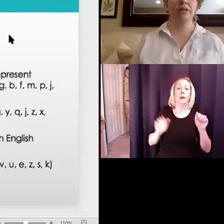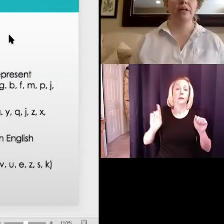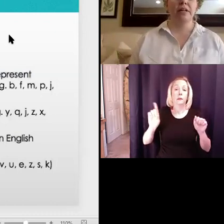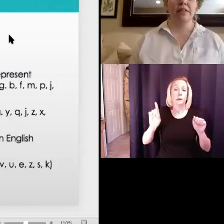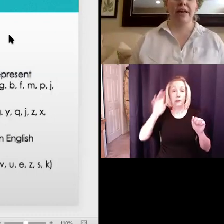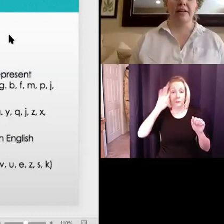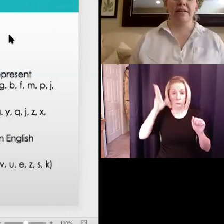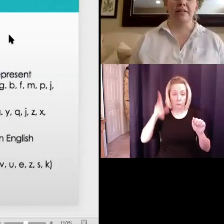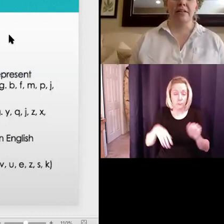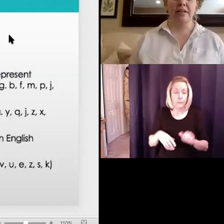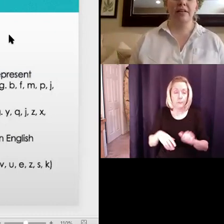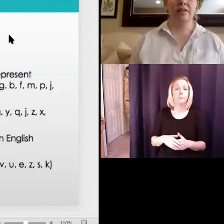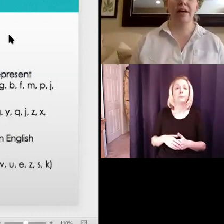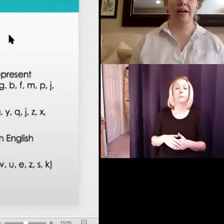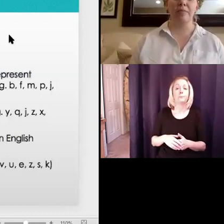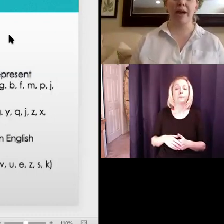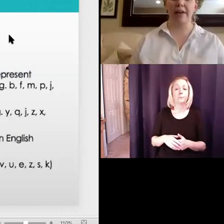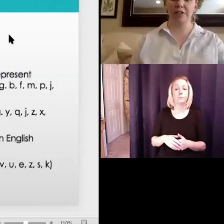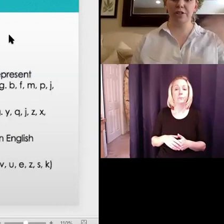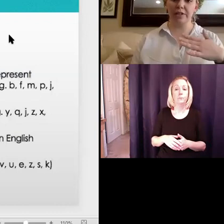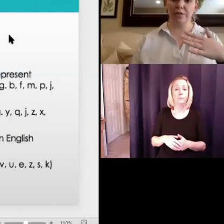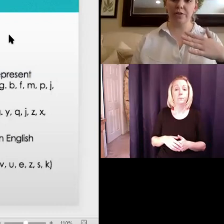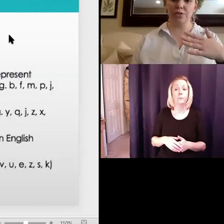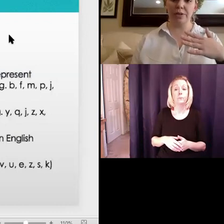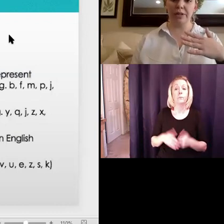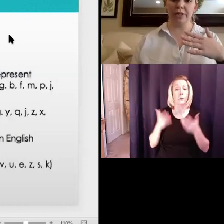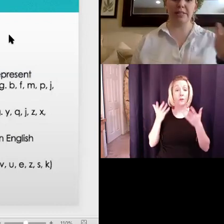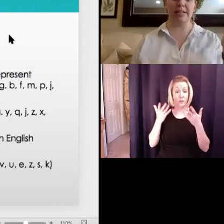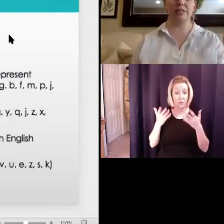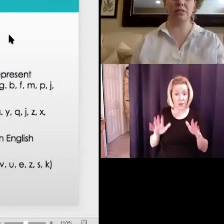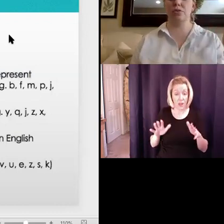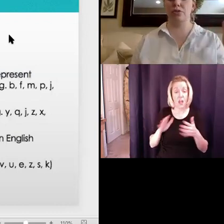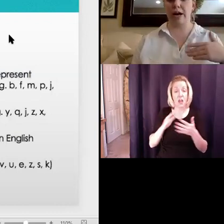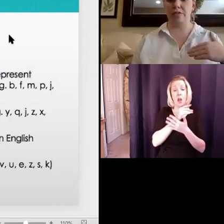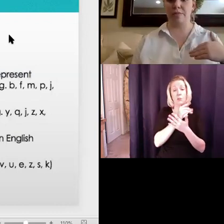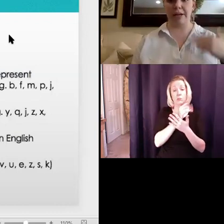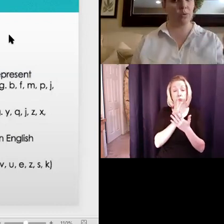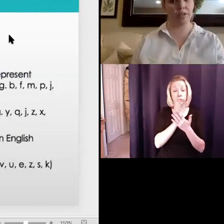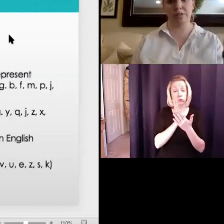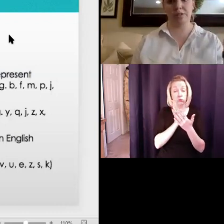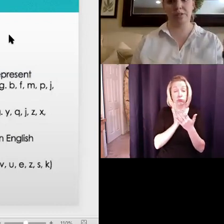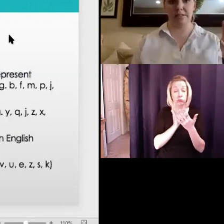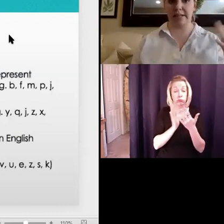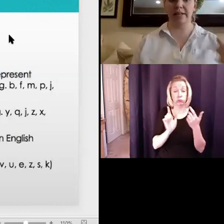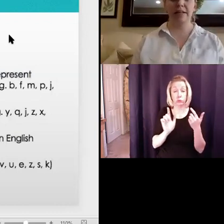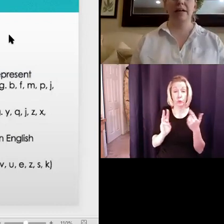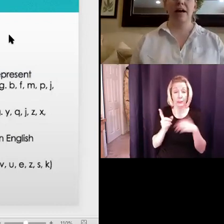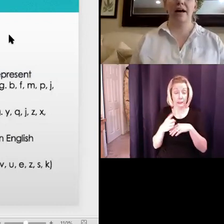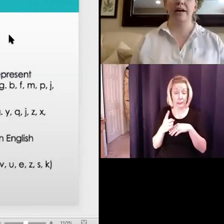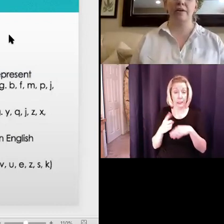through. Then after you get through those 26 days, you do alphabetic order, so A to